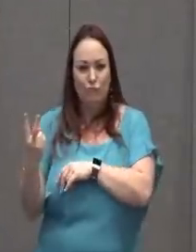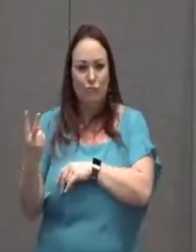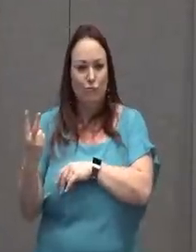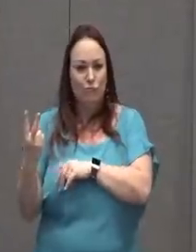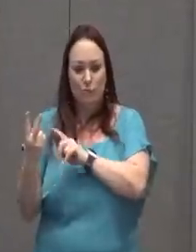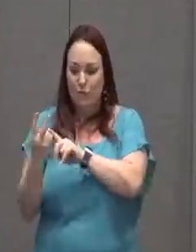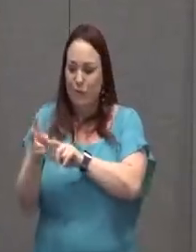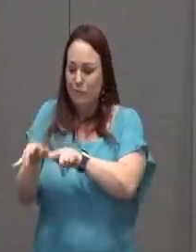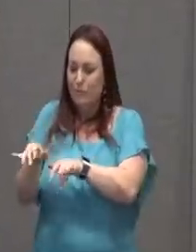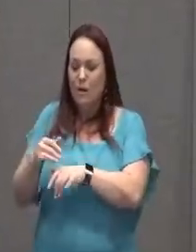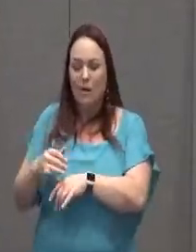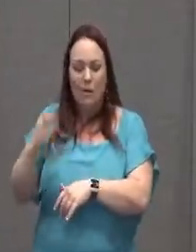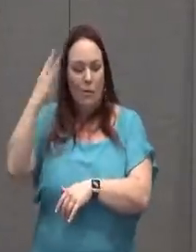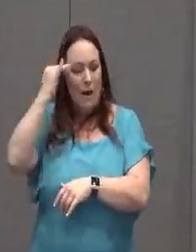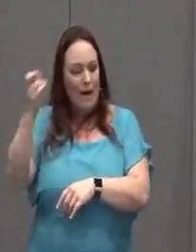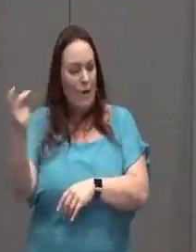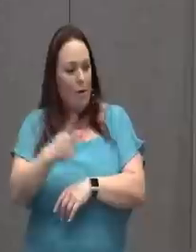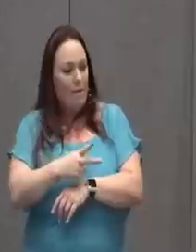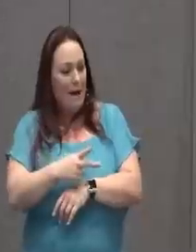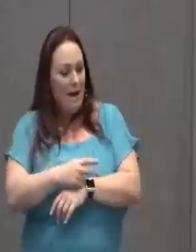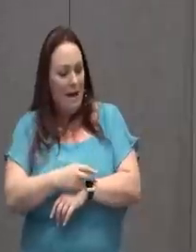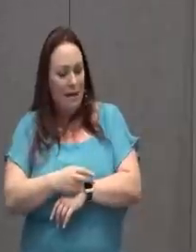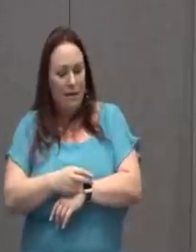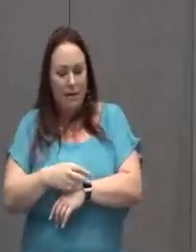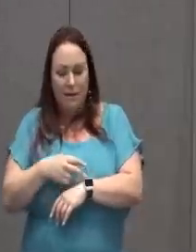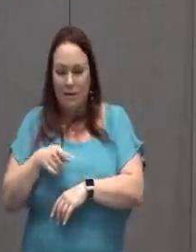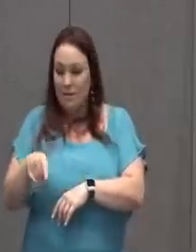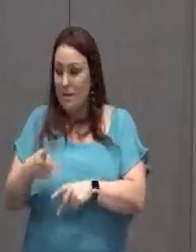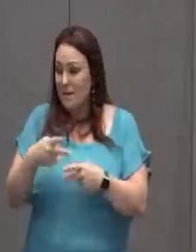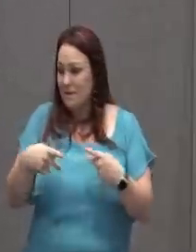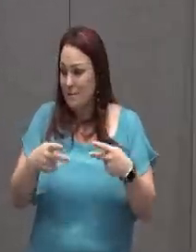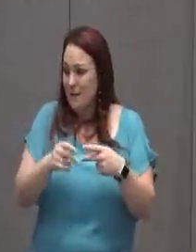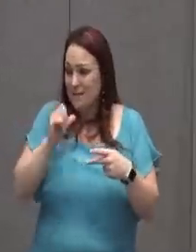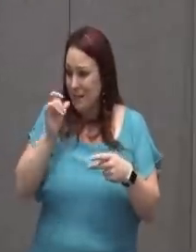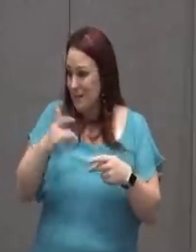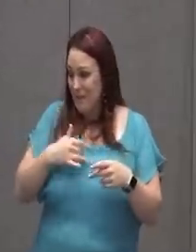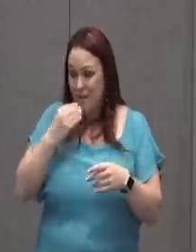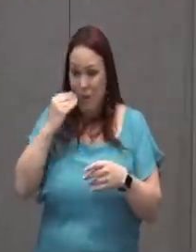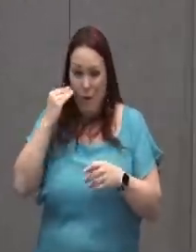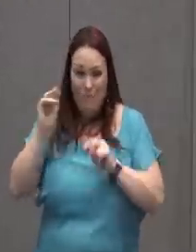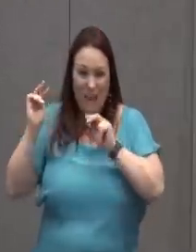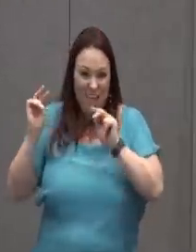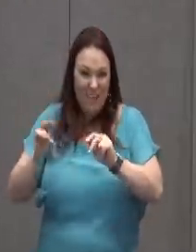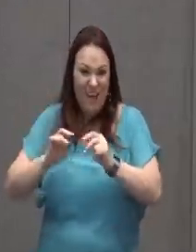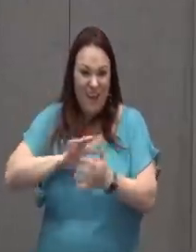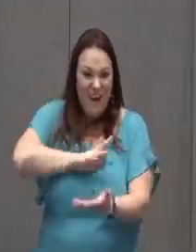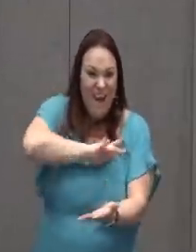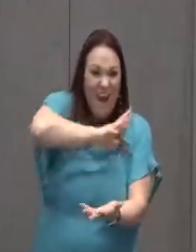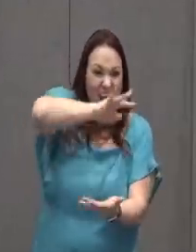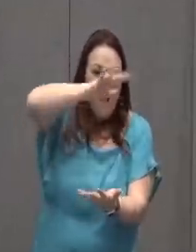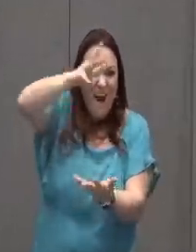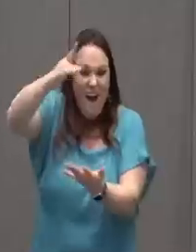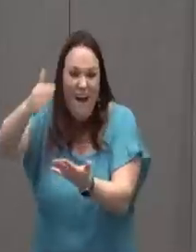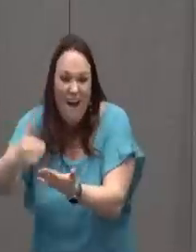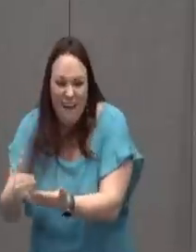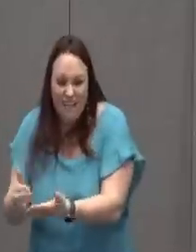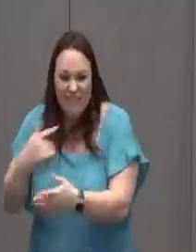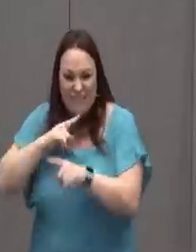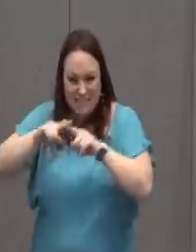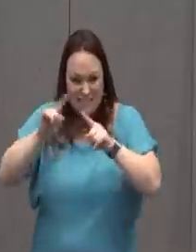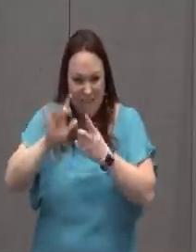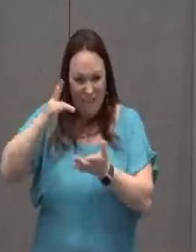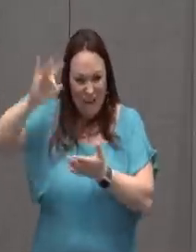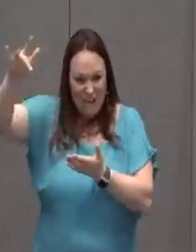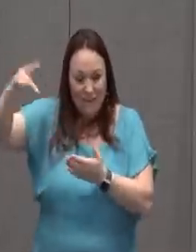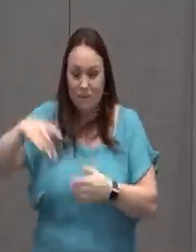place may not feel like a home, but look at all these crystals. You're right, said the other. So the two